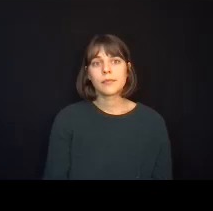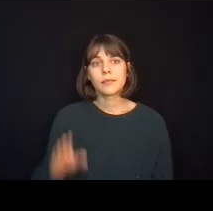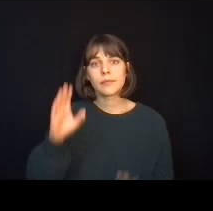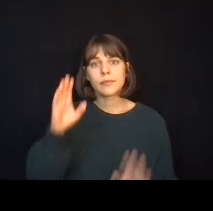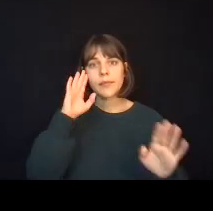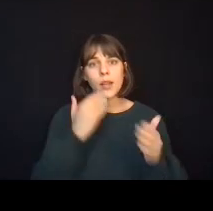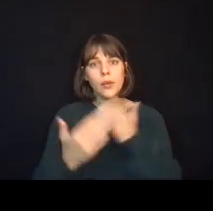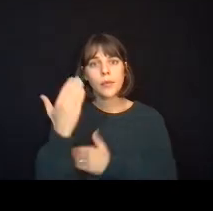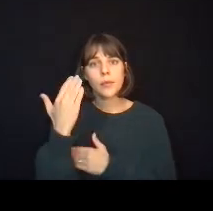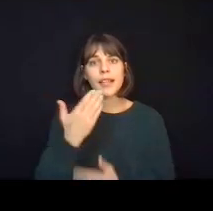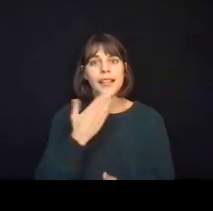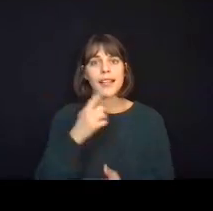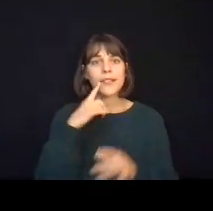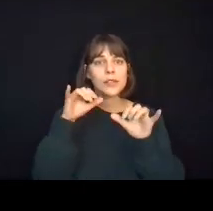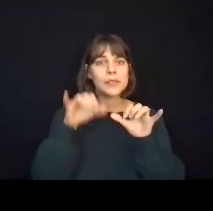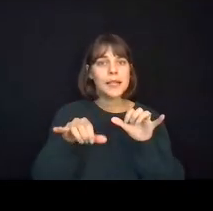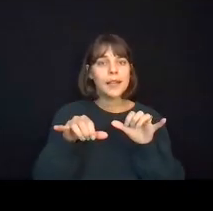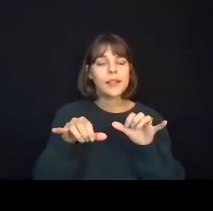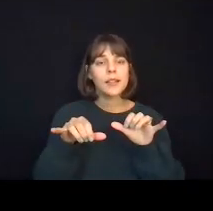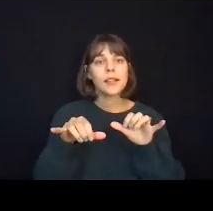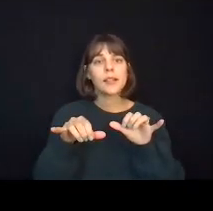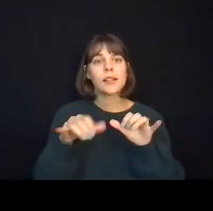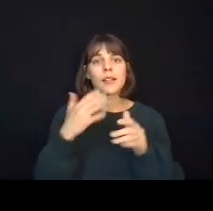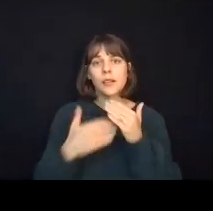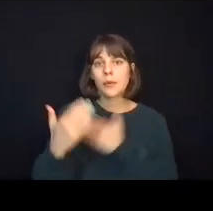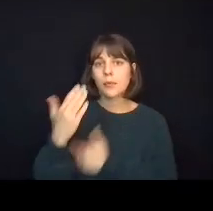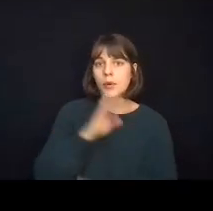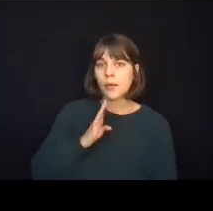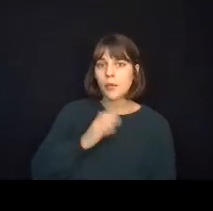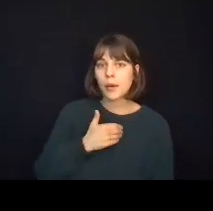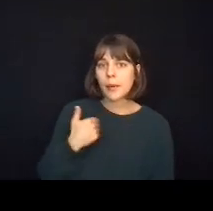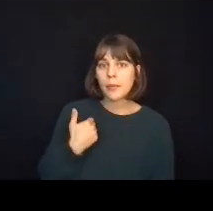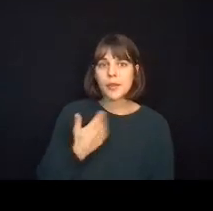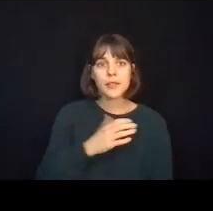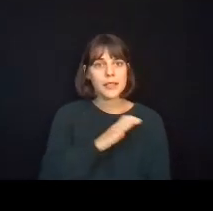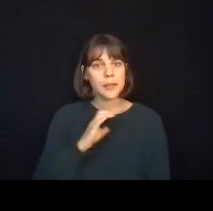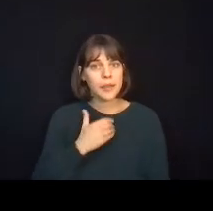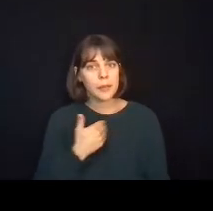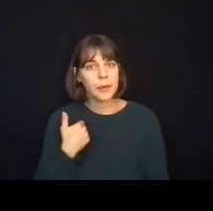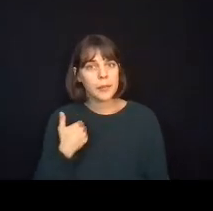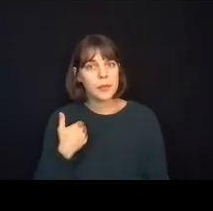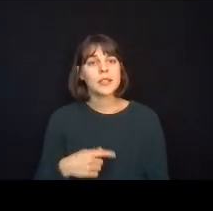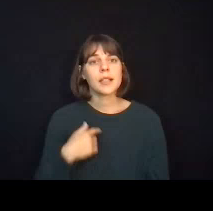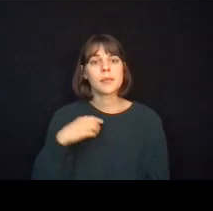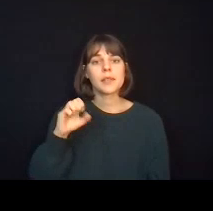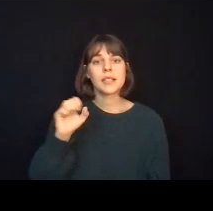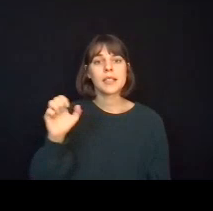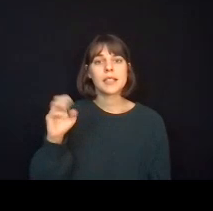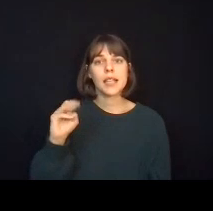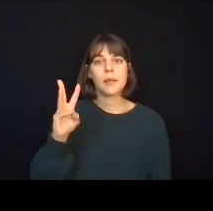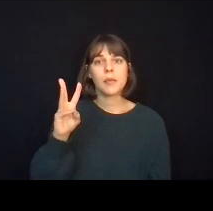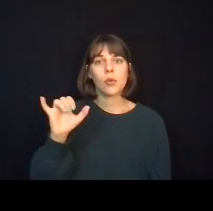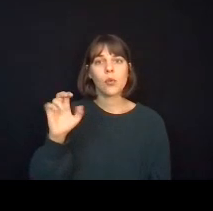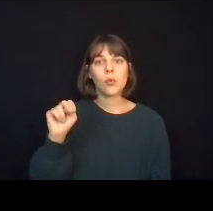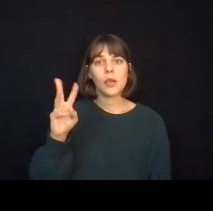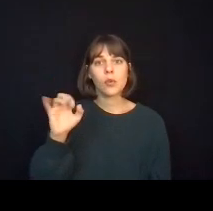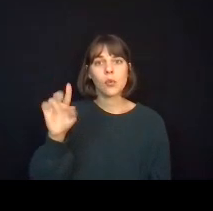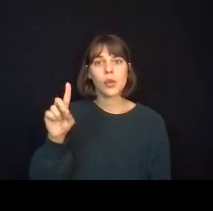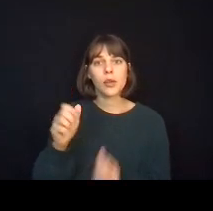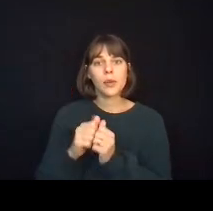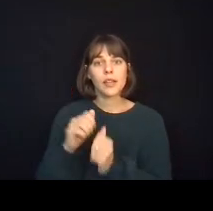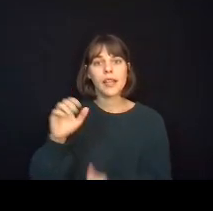Hello, good morning. Thanks for sticking around. Good morning, board members and committee members. I'm Sam Winward. I'm with AIS, and